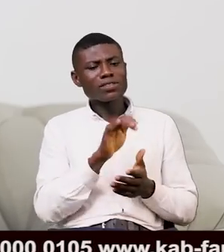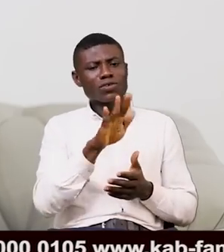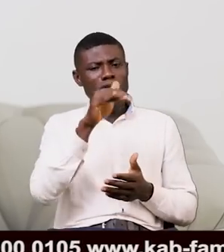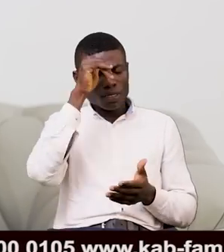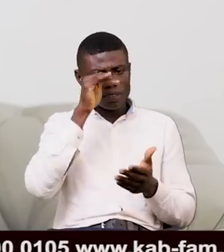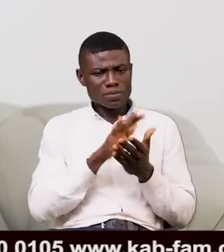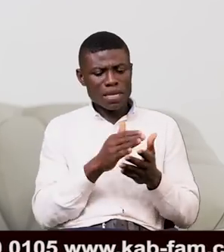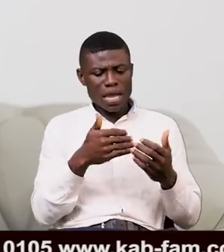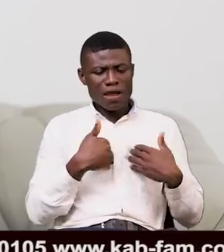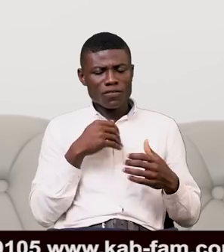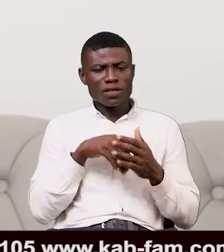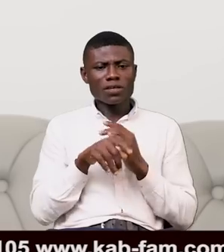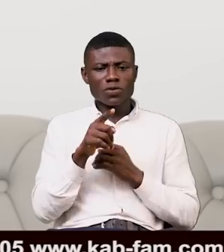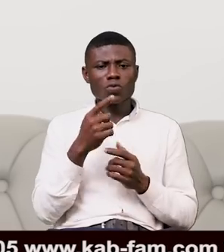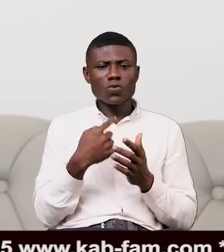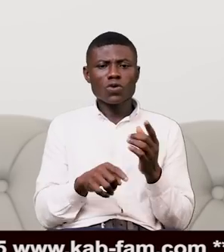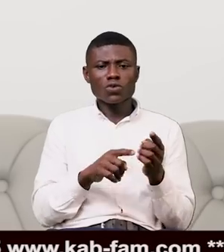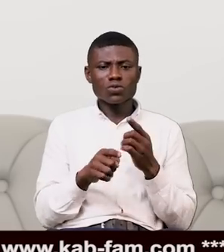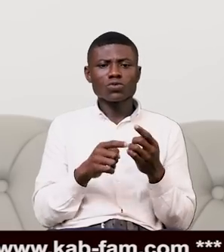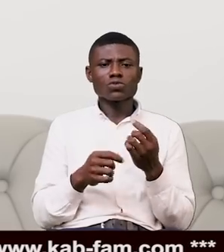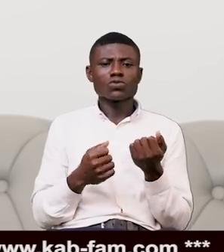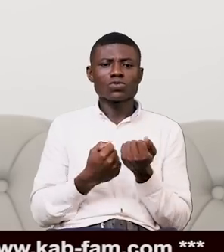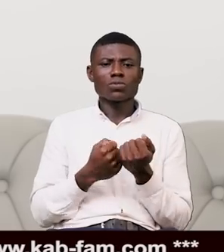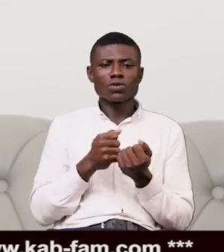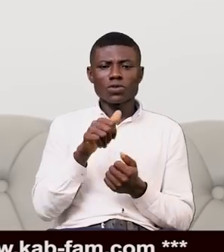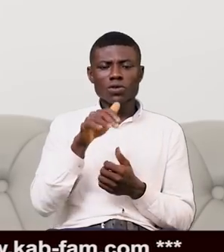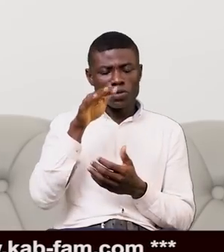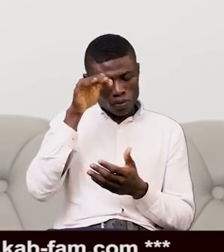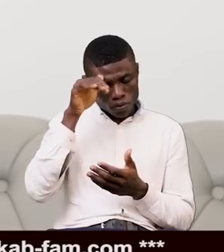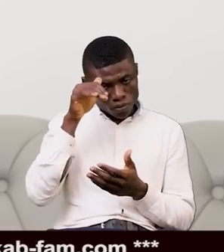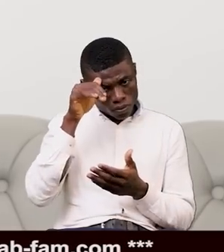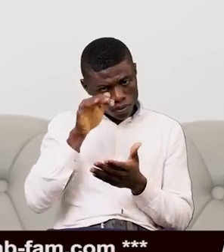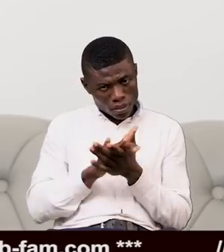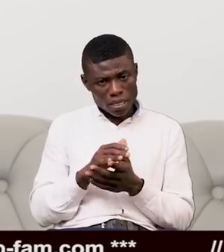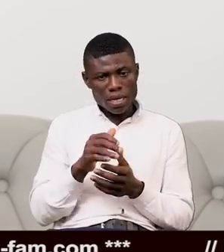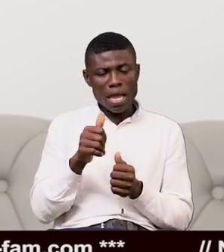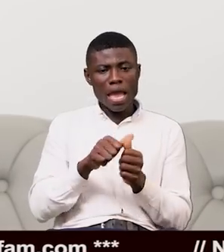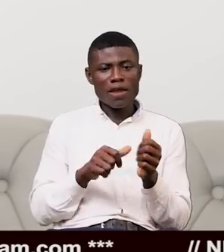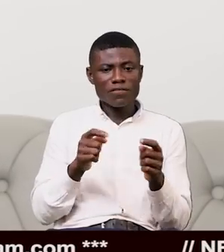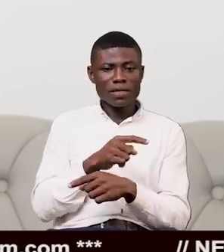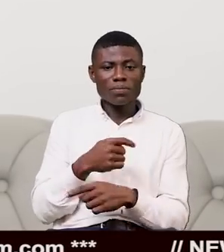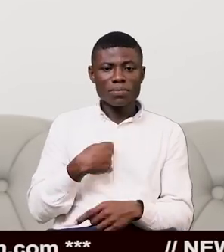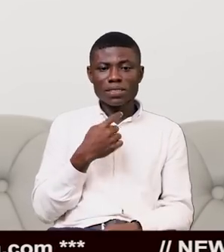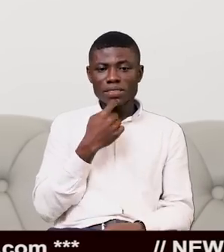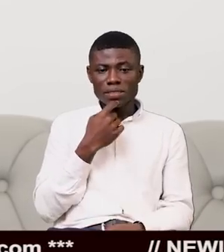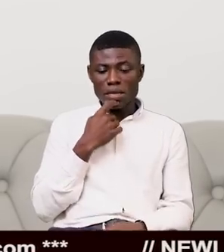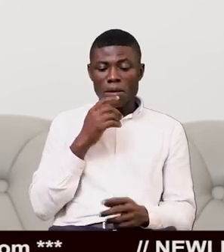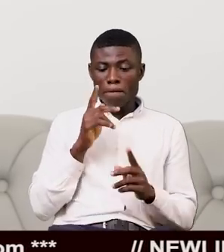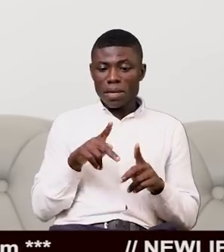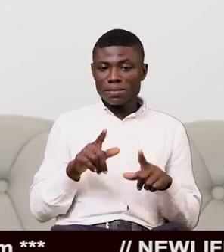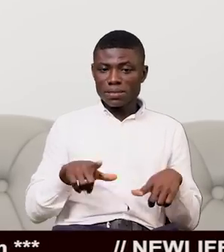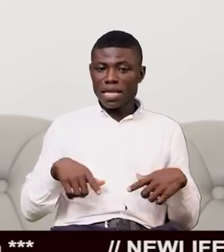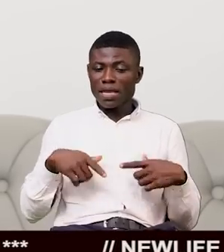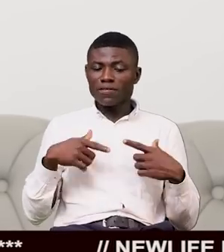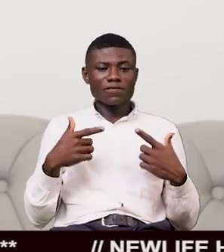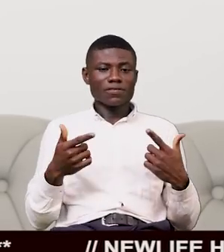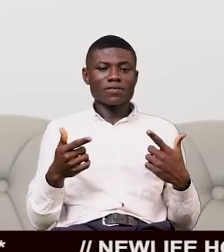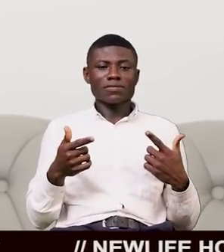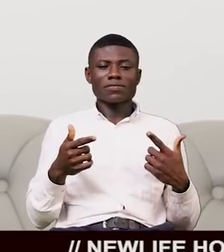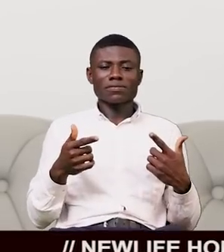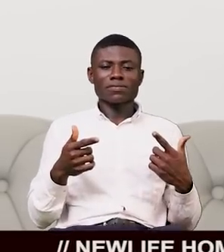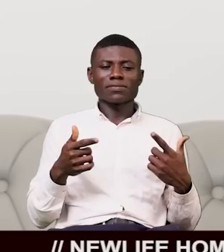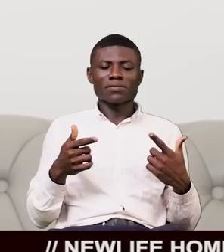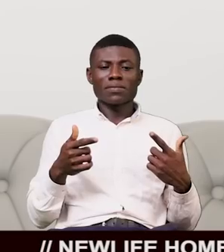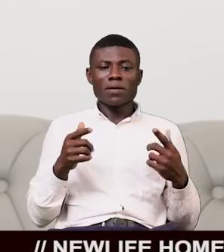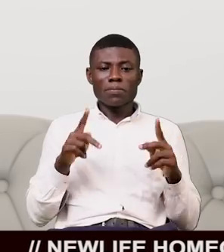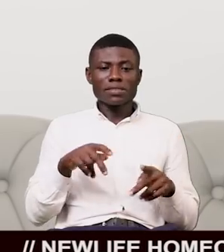na owo wo mu no e da se pa na o se de bi ase me ka se enipa su e ya de